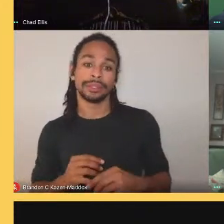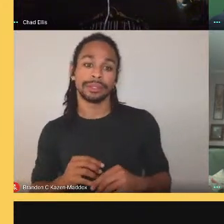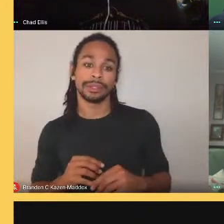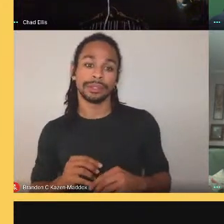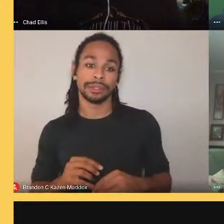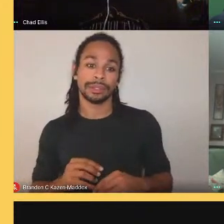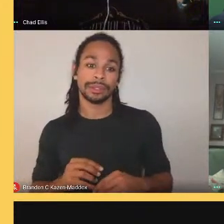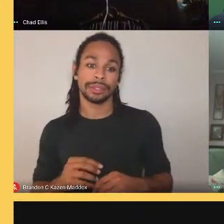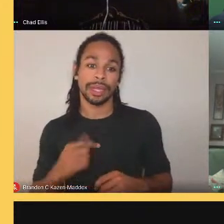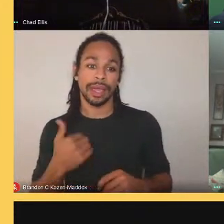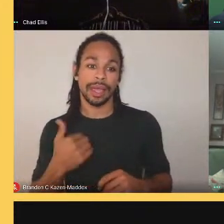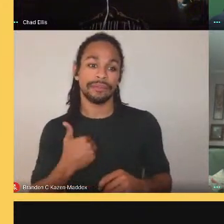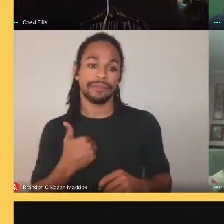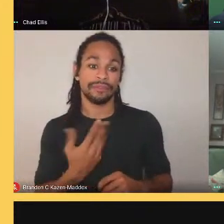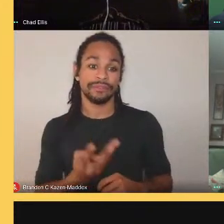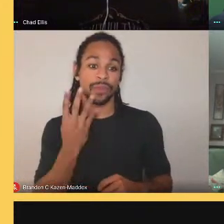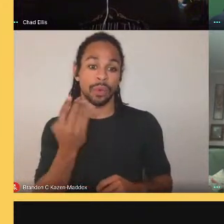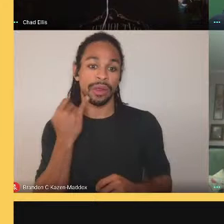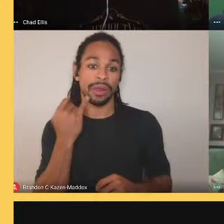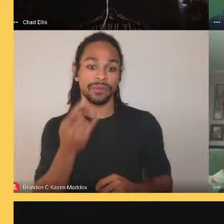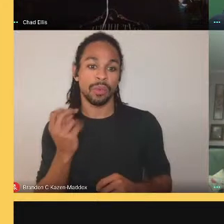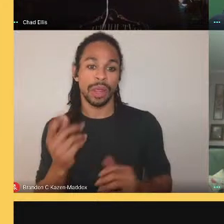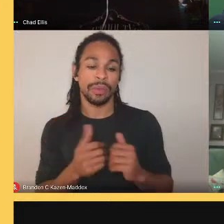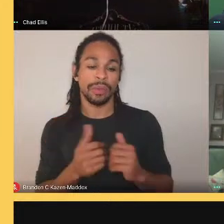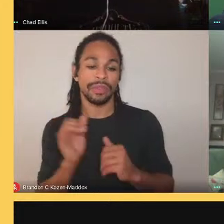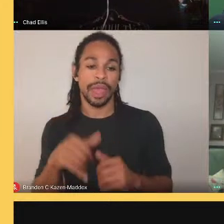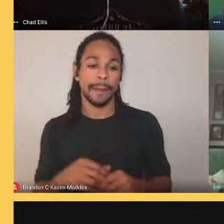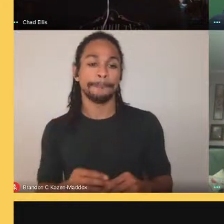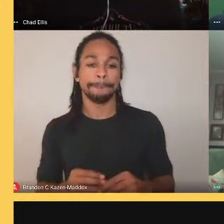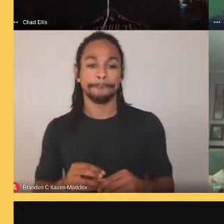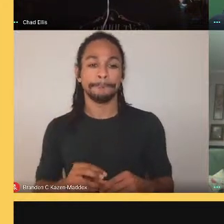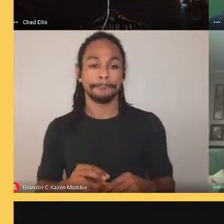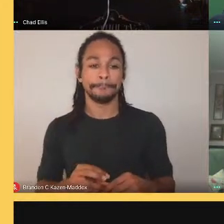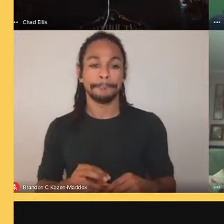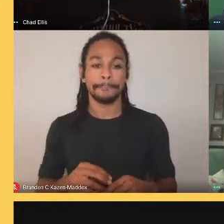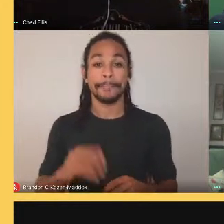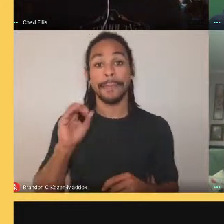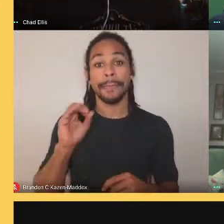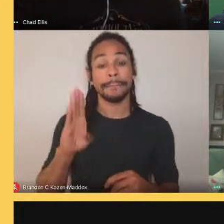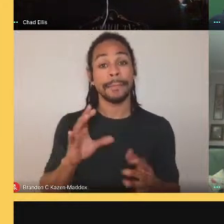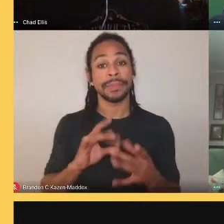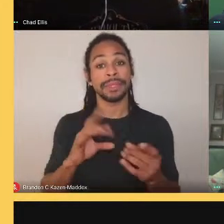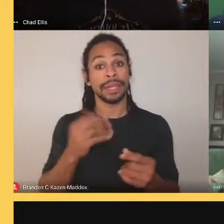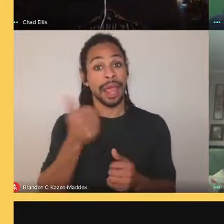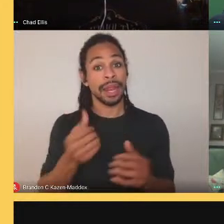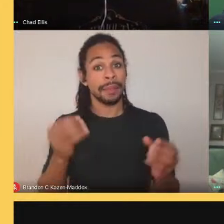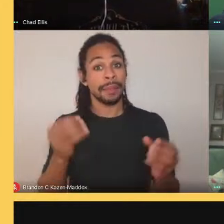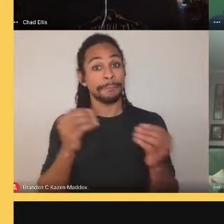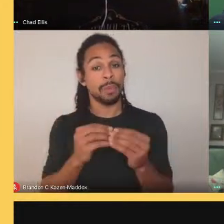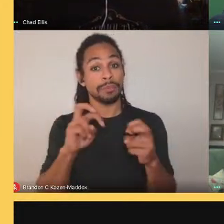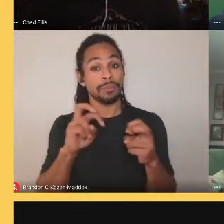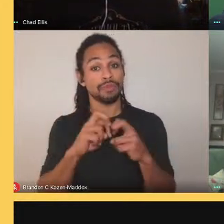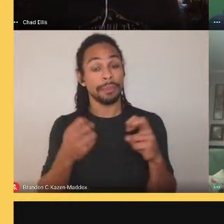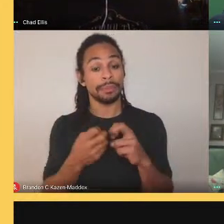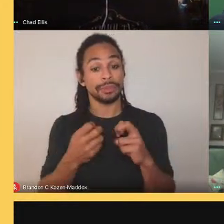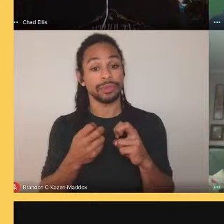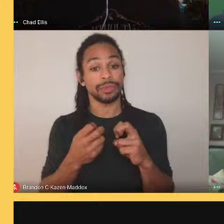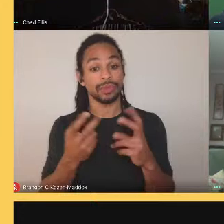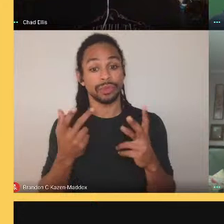first is, any more issues to watch out for when running combat or framing enemies as morally okay to